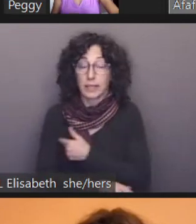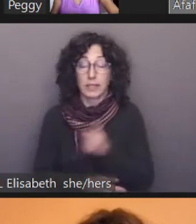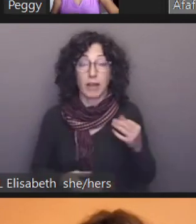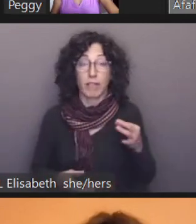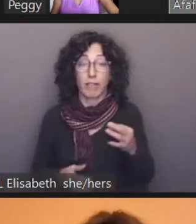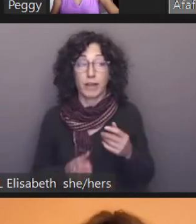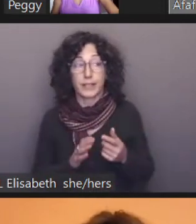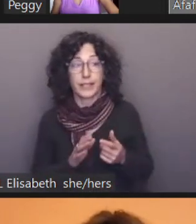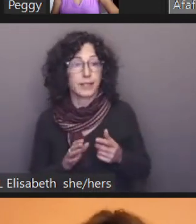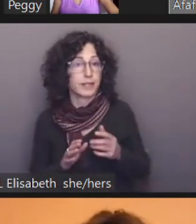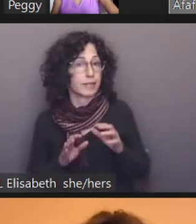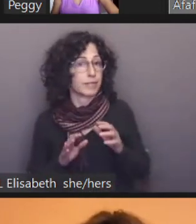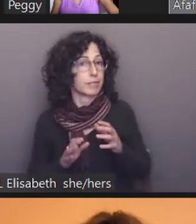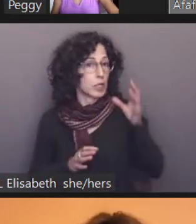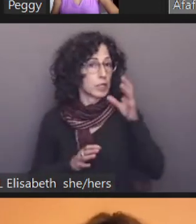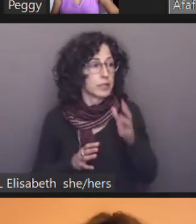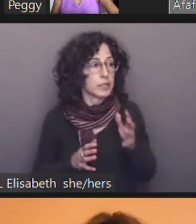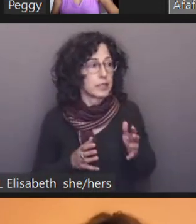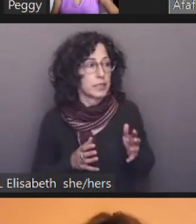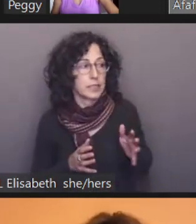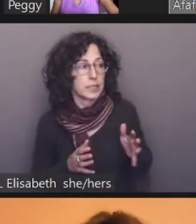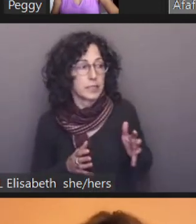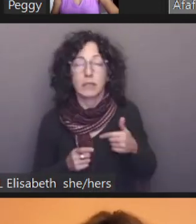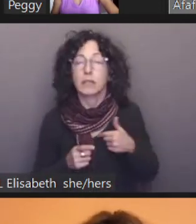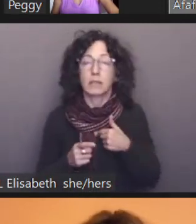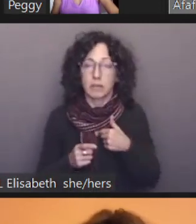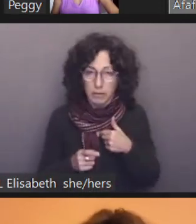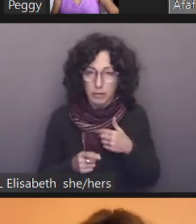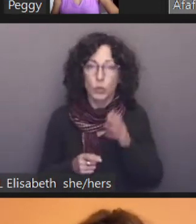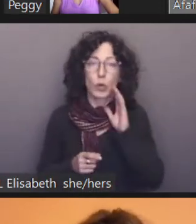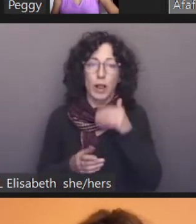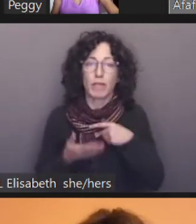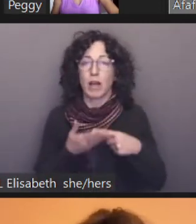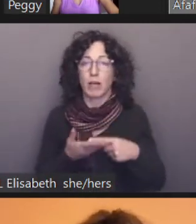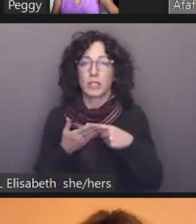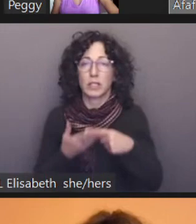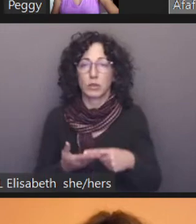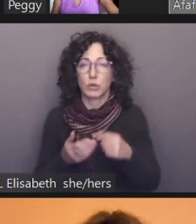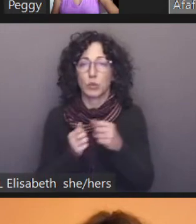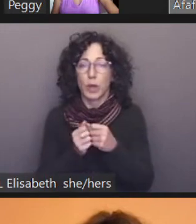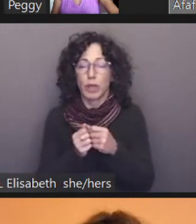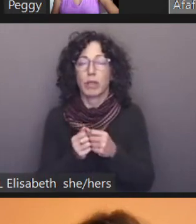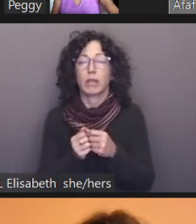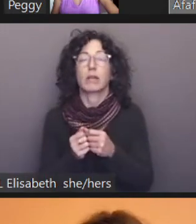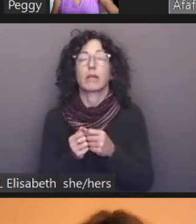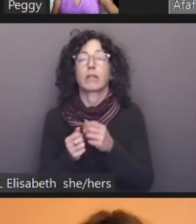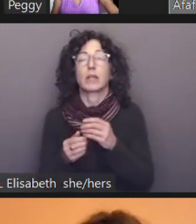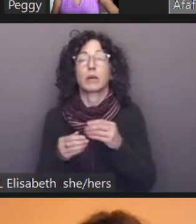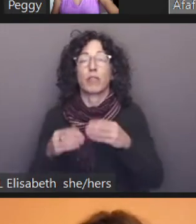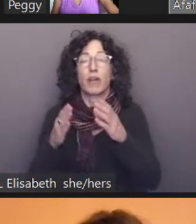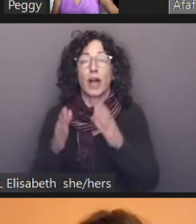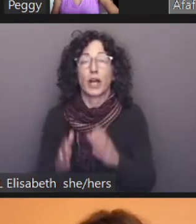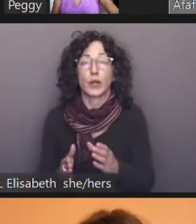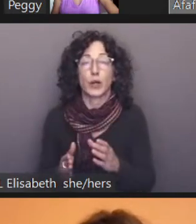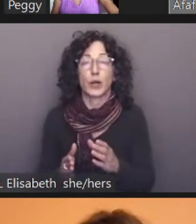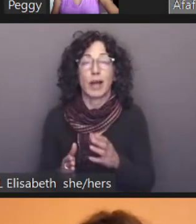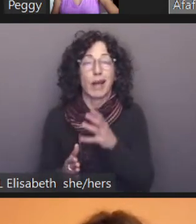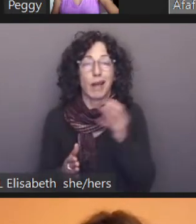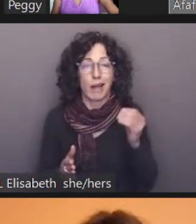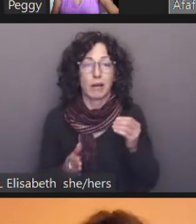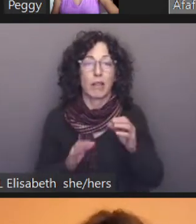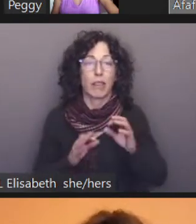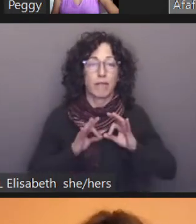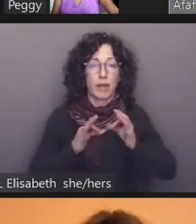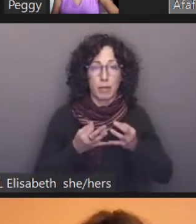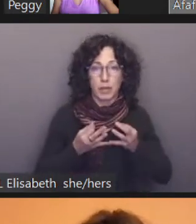a conversation between the vaccine provider and the family to talk through that decision. And we do always want to